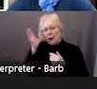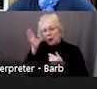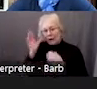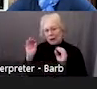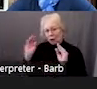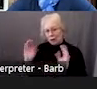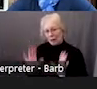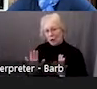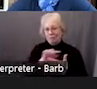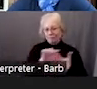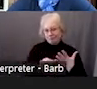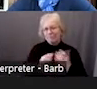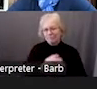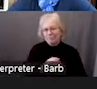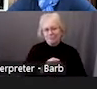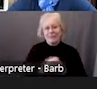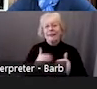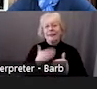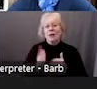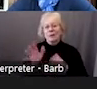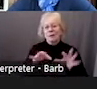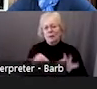during today's presentation.